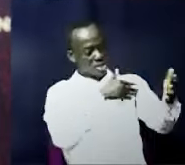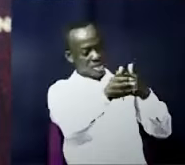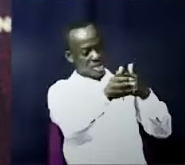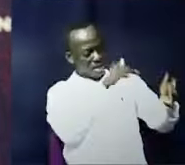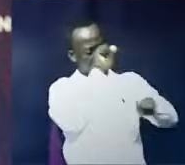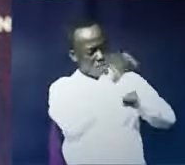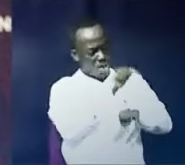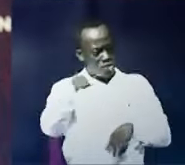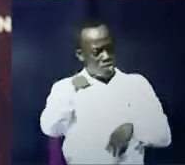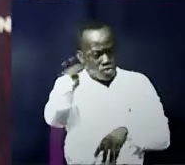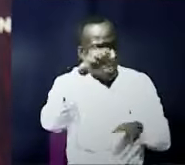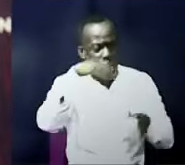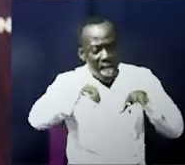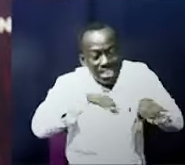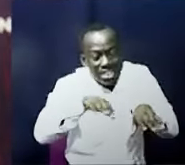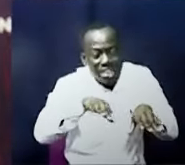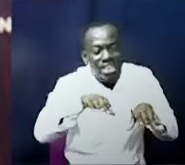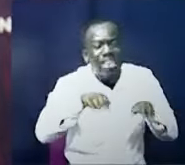assignment.